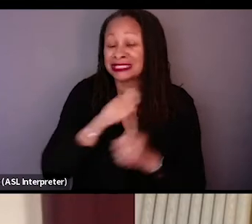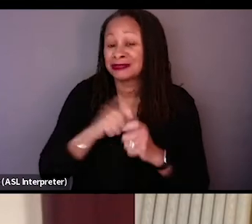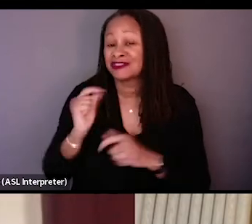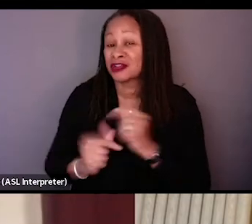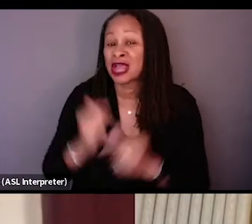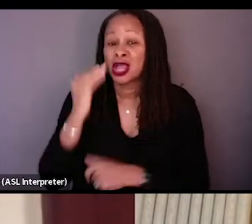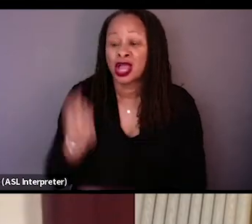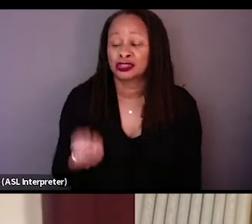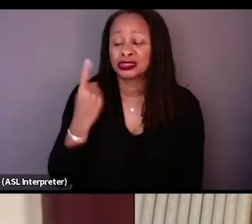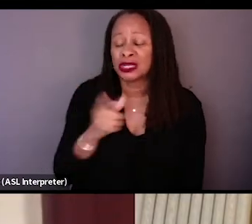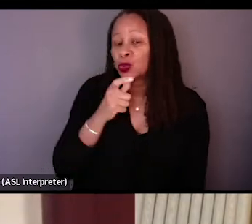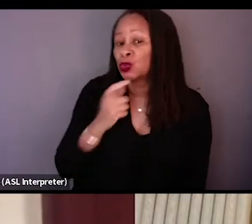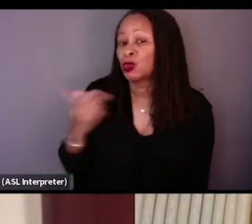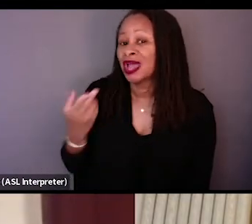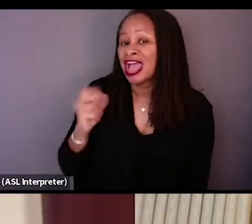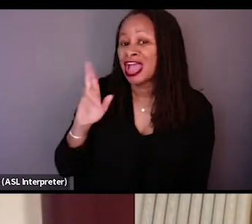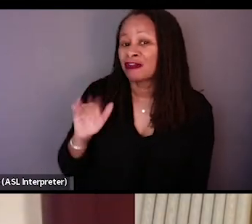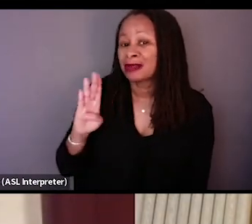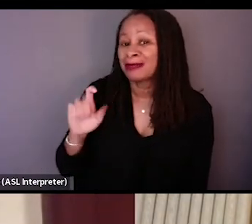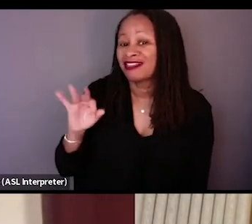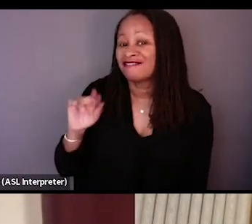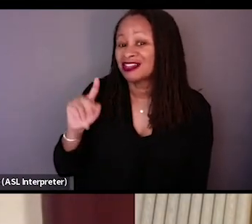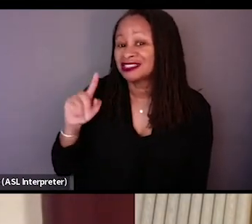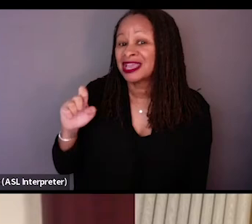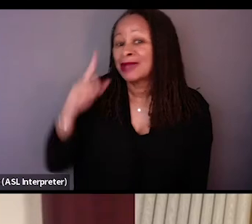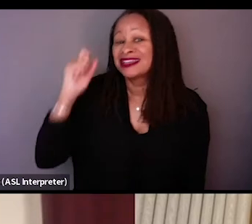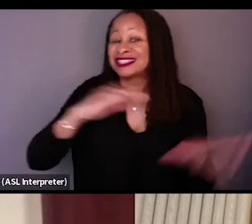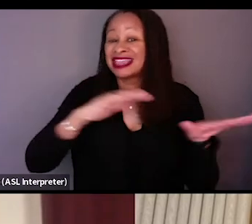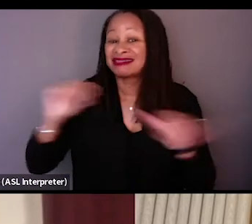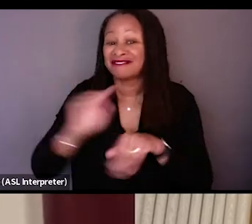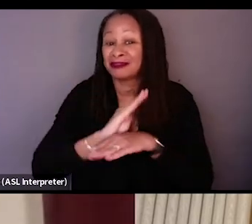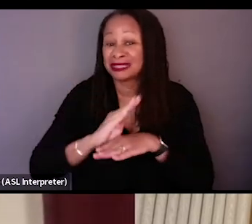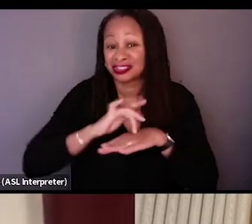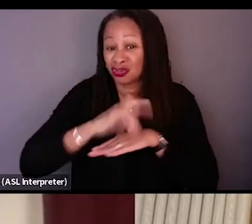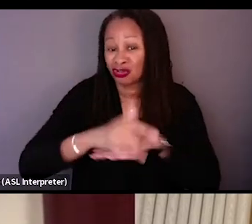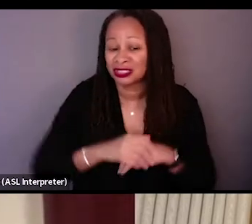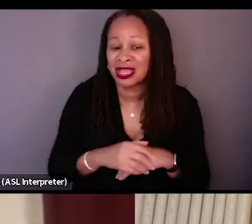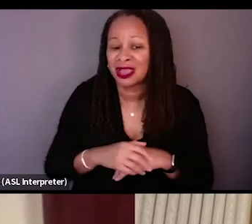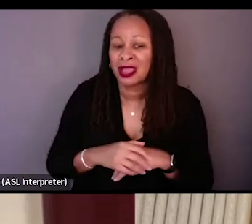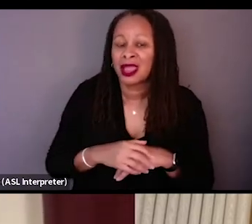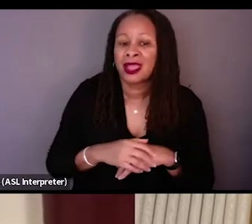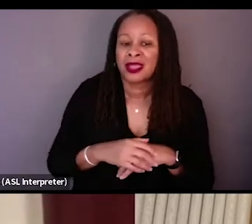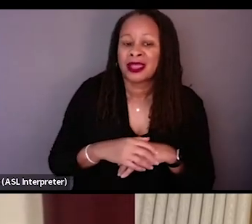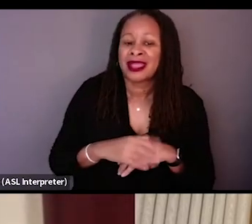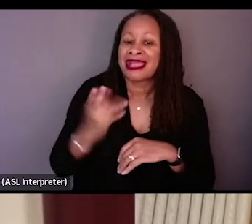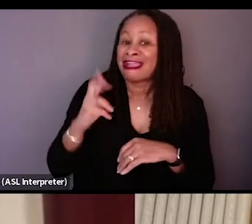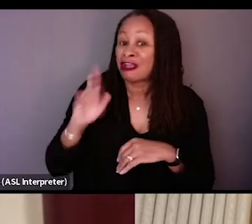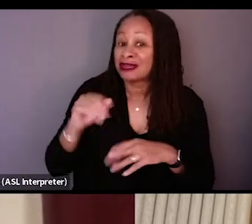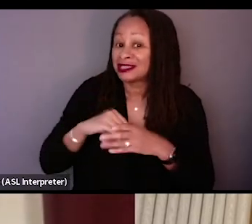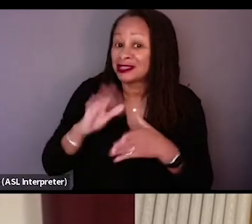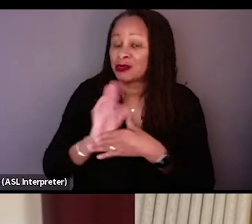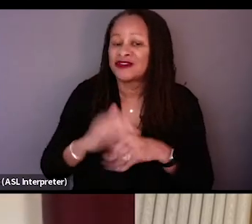understood who Harry Belafonte was because he left the industry so early. Harry's in the movie. Your thoughts about Harry and the